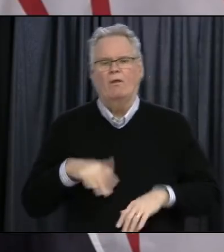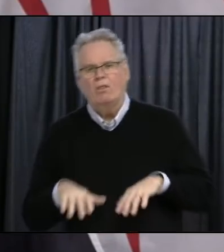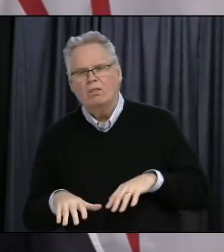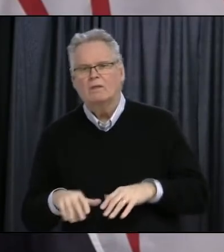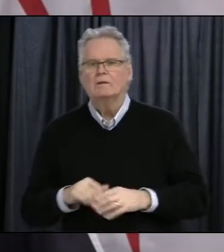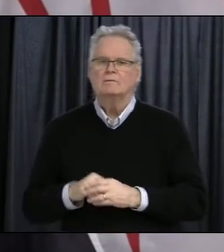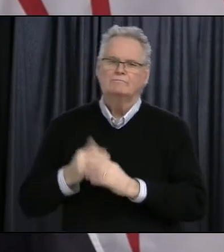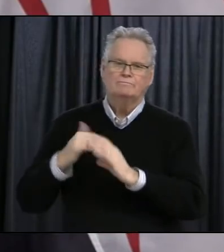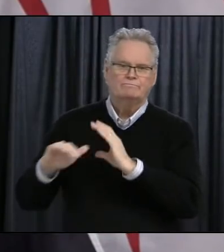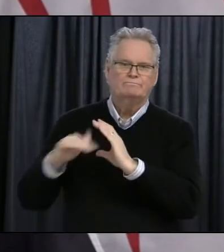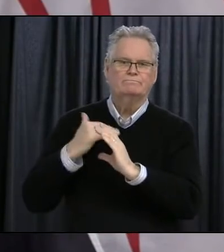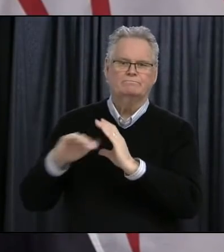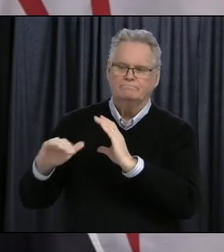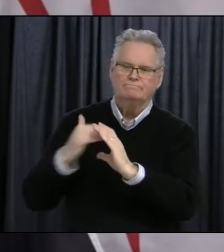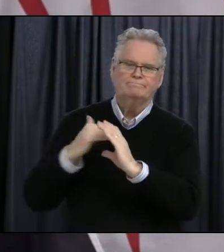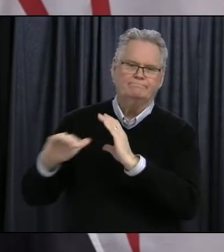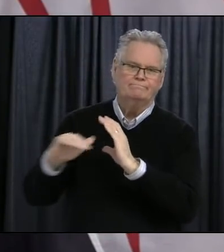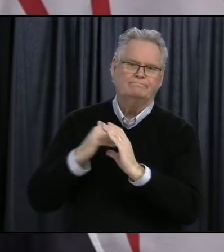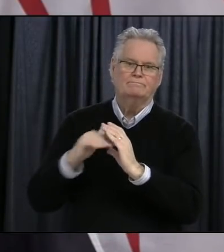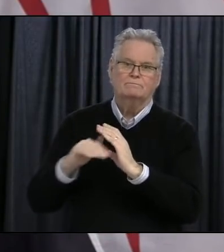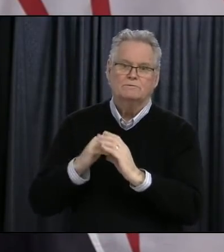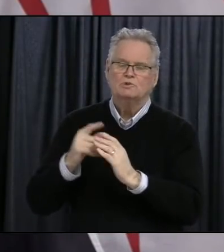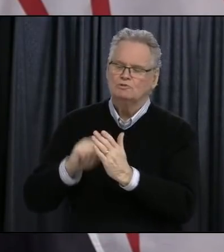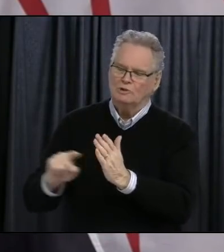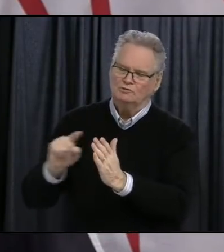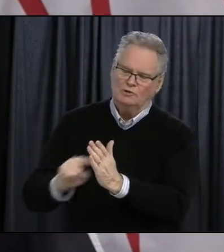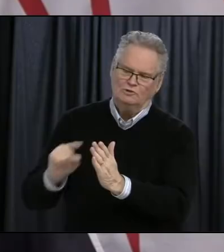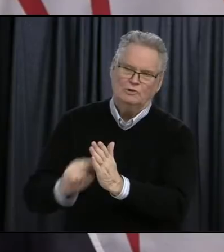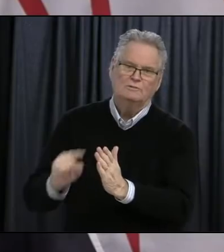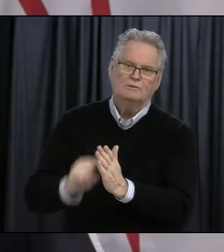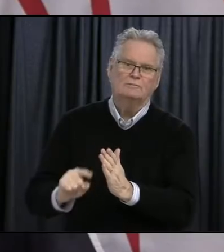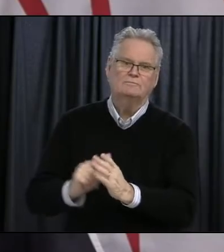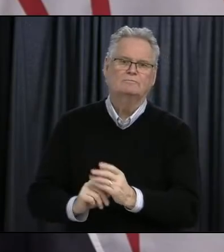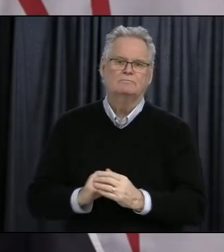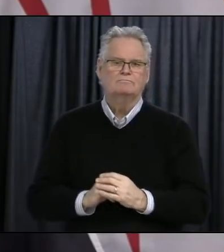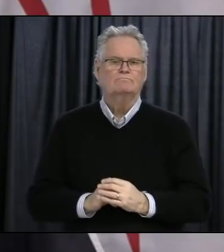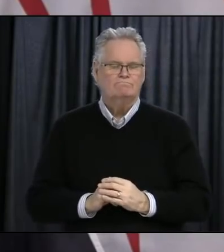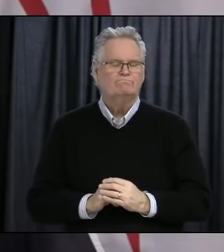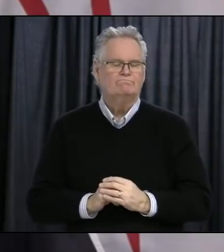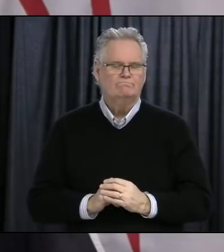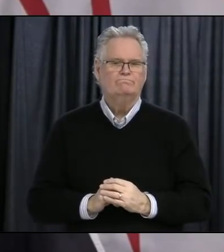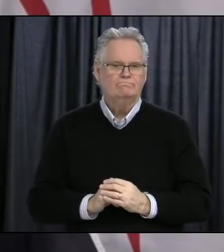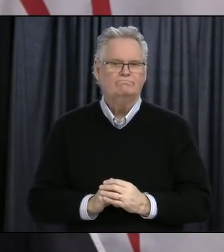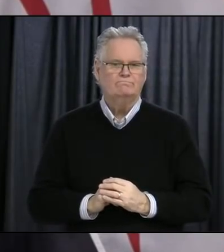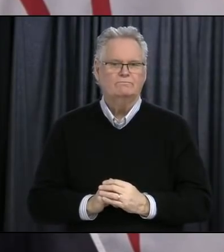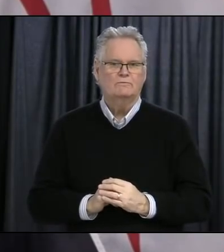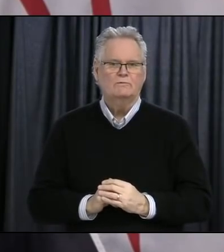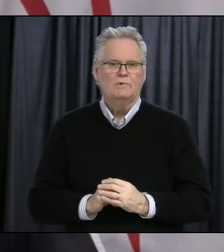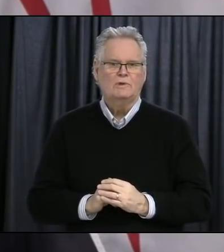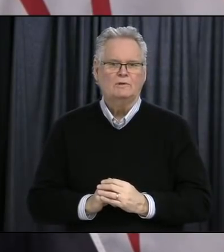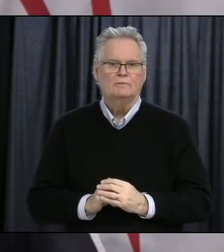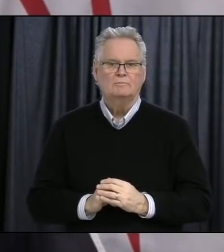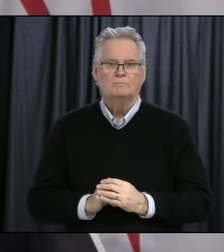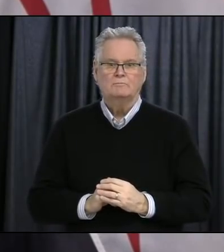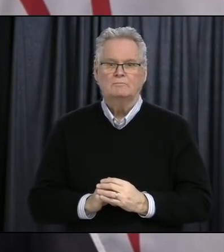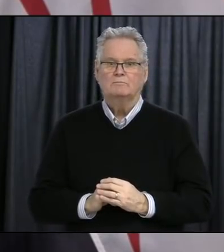the daily symptom check. If at any point during modified self-isolation a worker or anyone in their